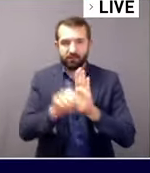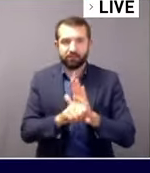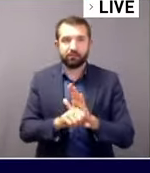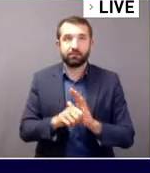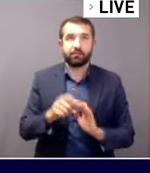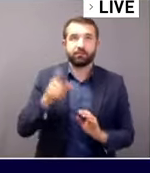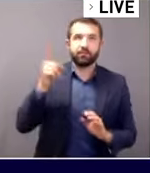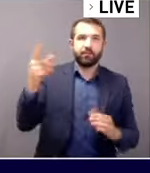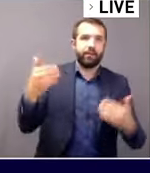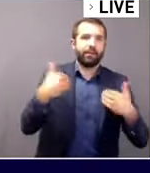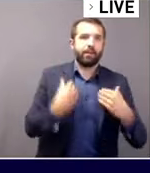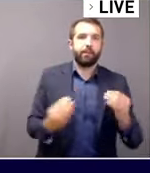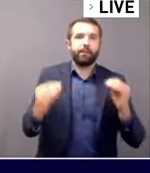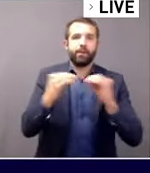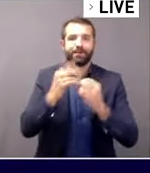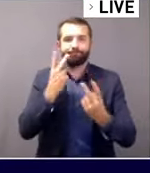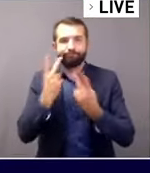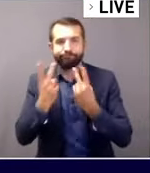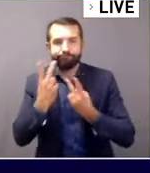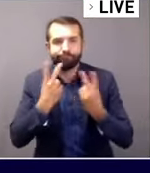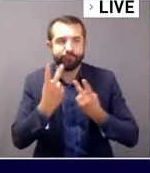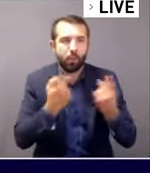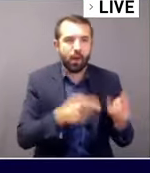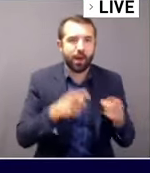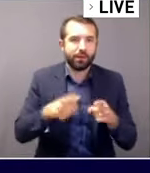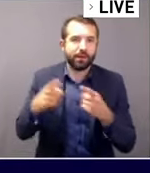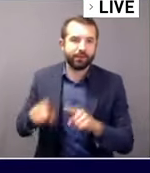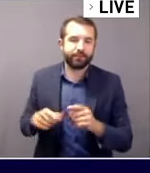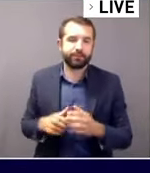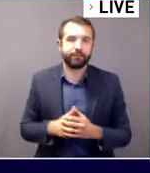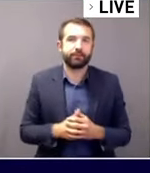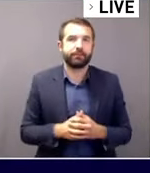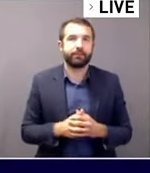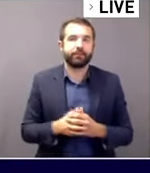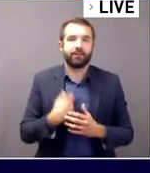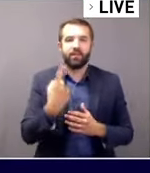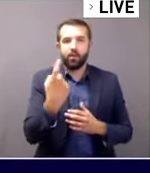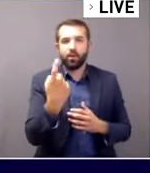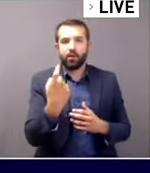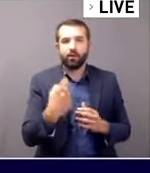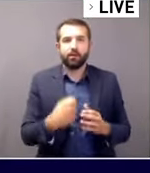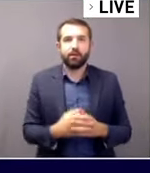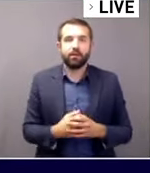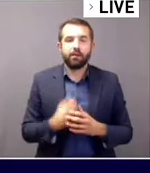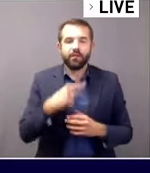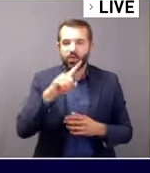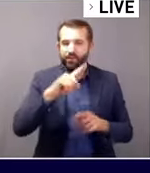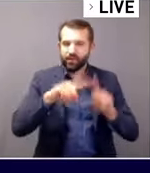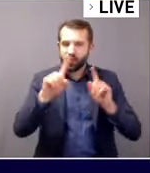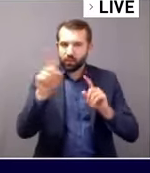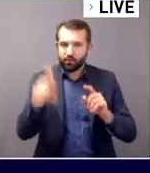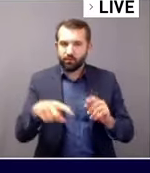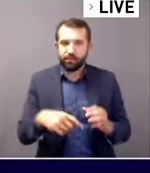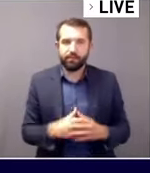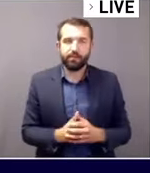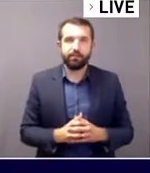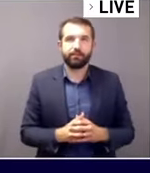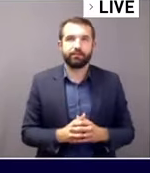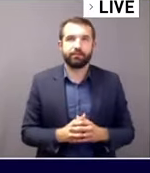going on in those facilities. Okay. And given the high percentage of people who attended that wedding, I think